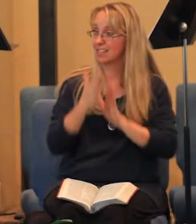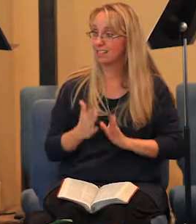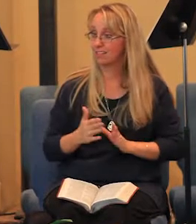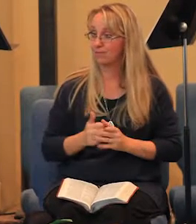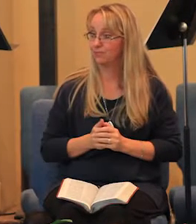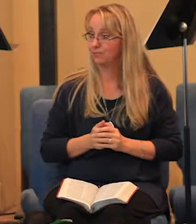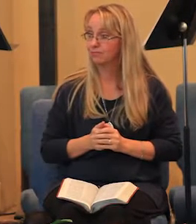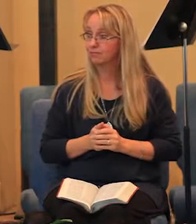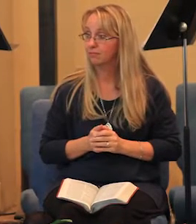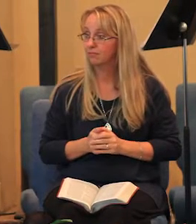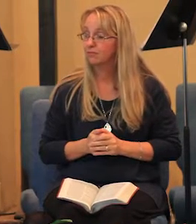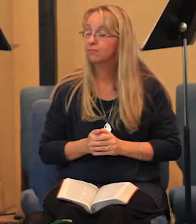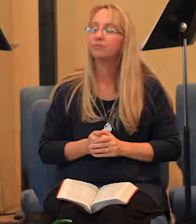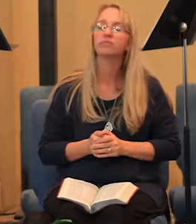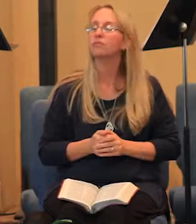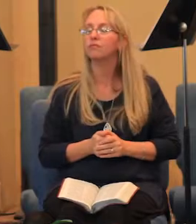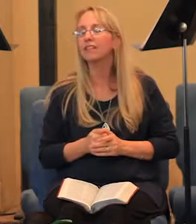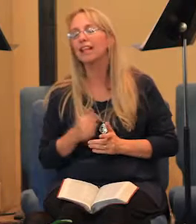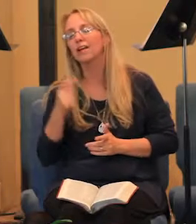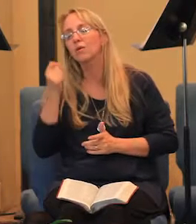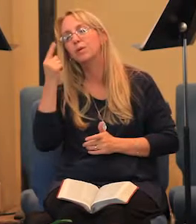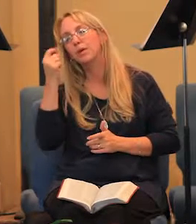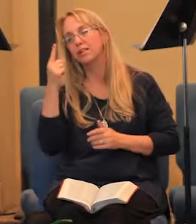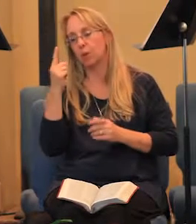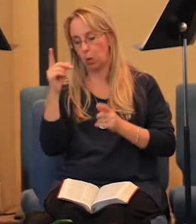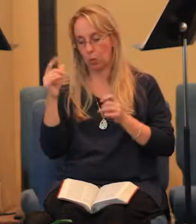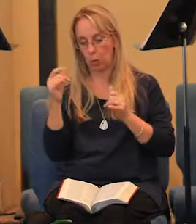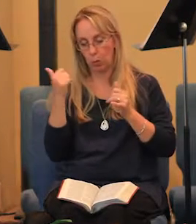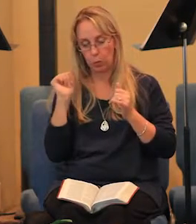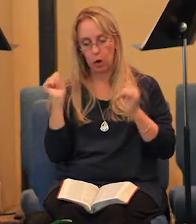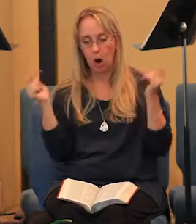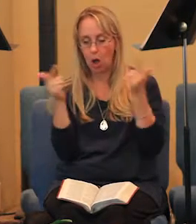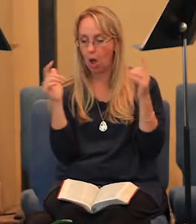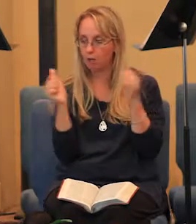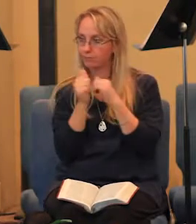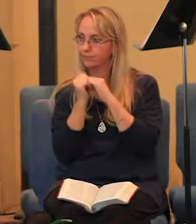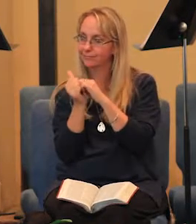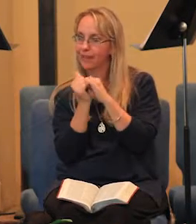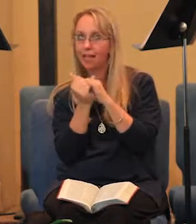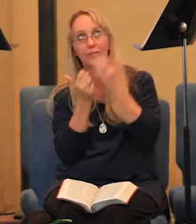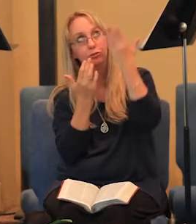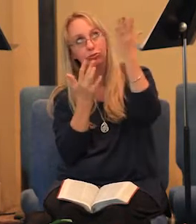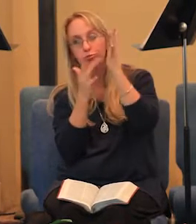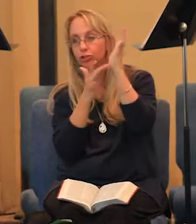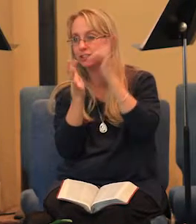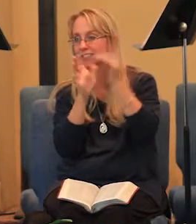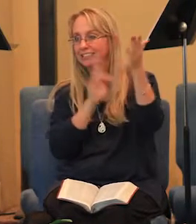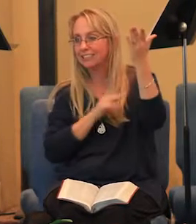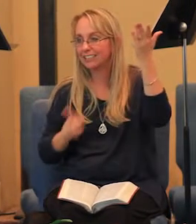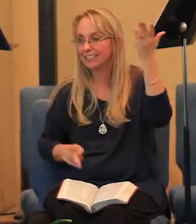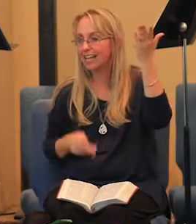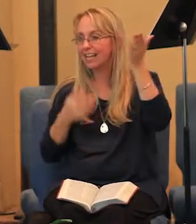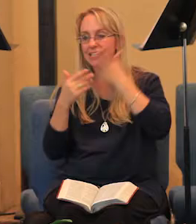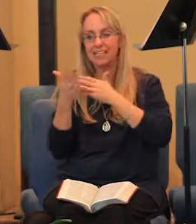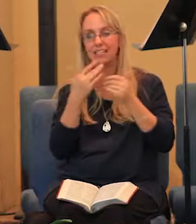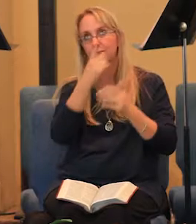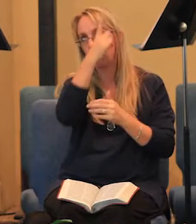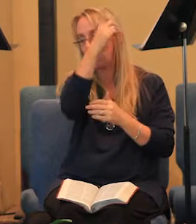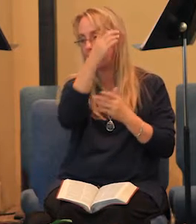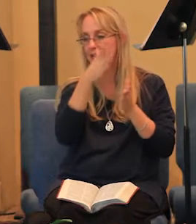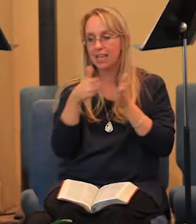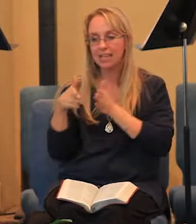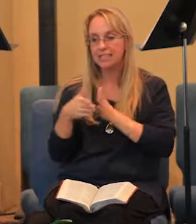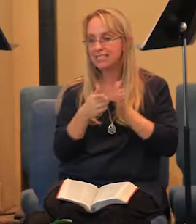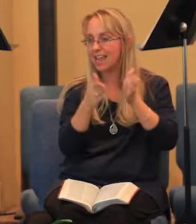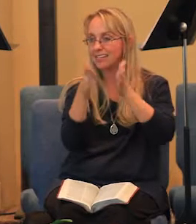Because if we realize we're all in the same boat and Jesus is the king, then where He takes us and where He leads